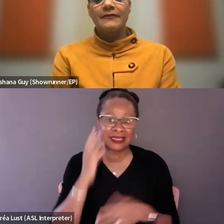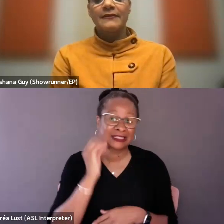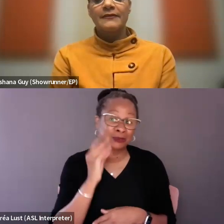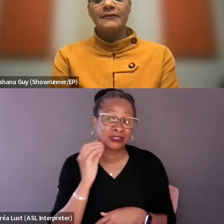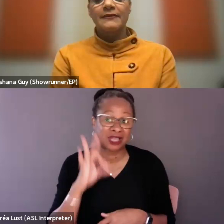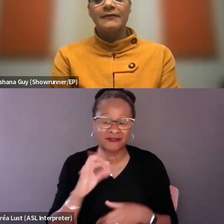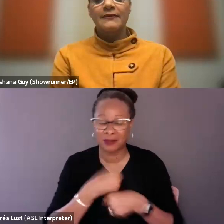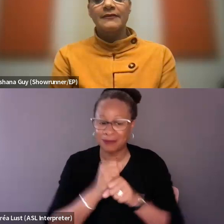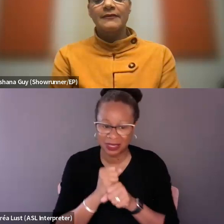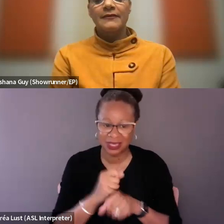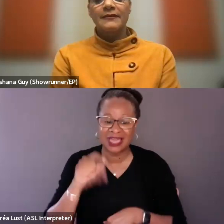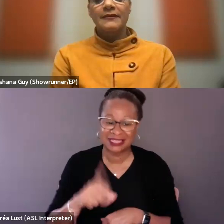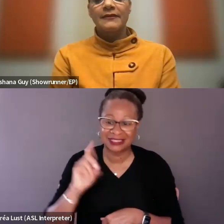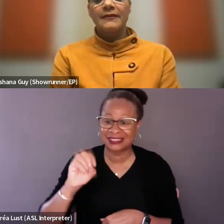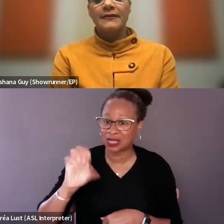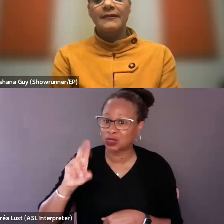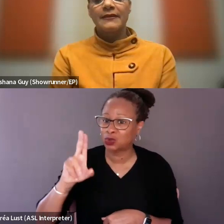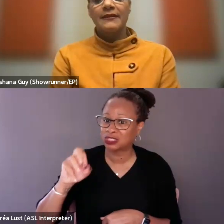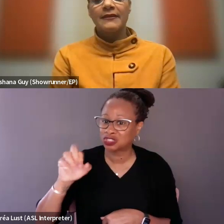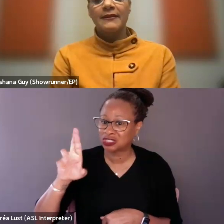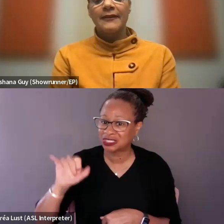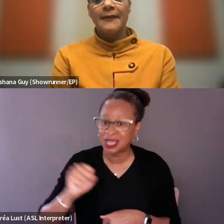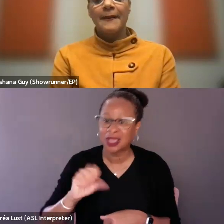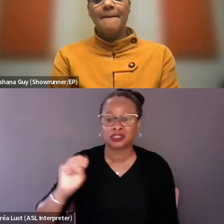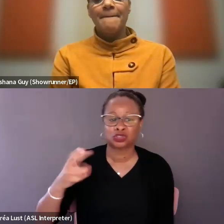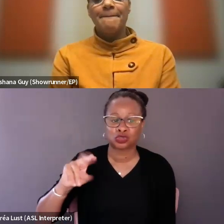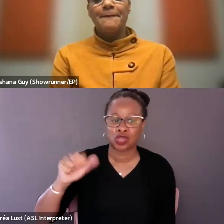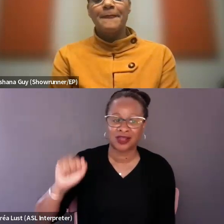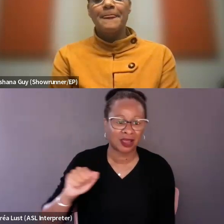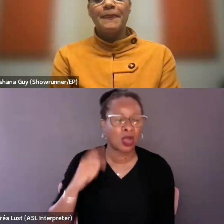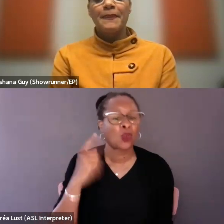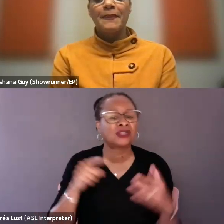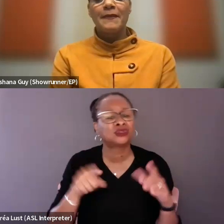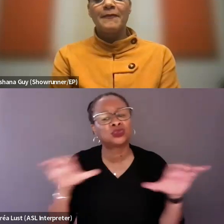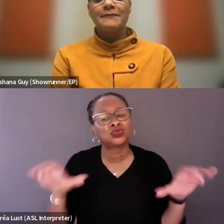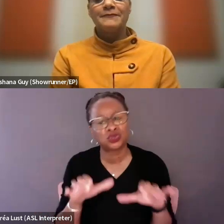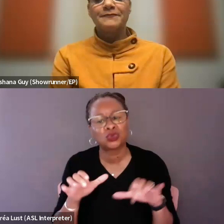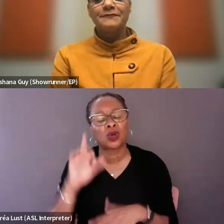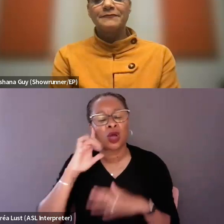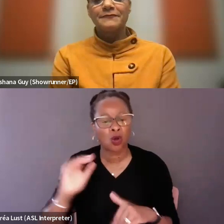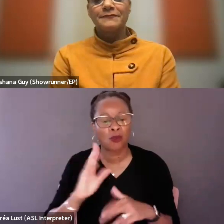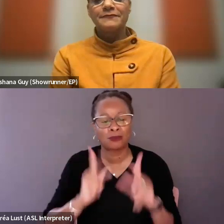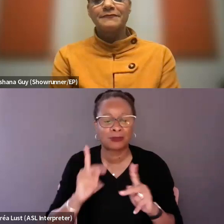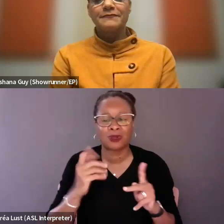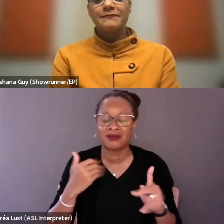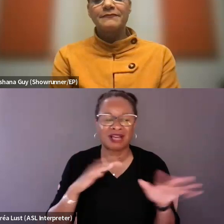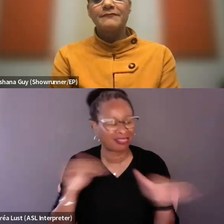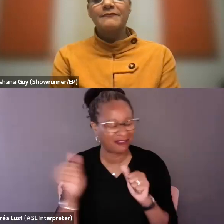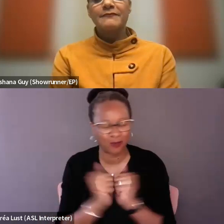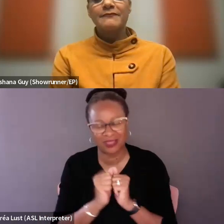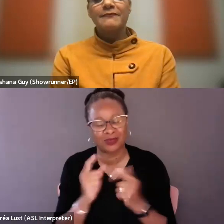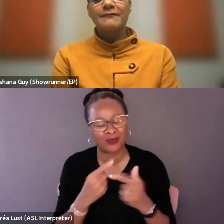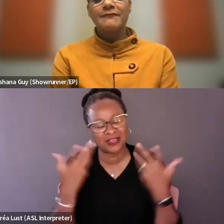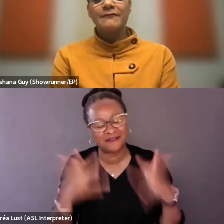of making this docu-series, Shoshana, what do you hope that folks have taken away from